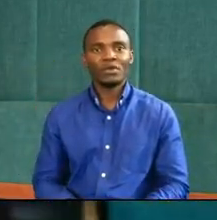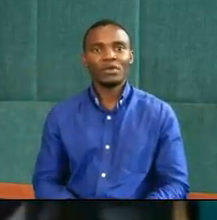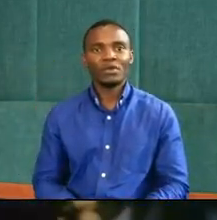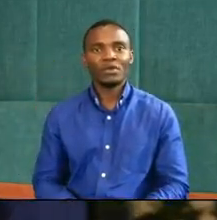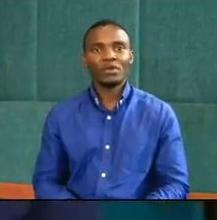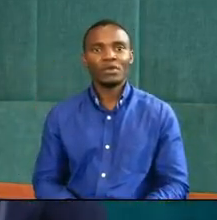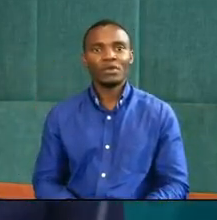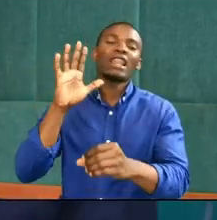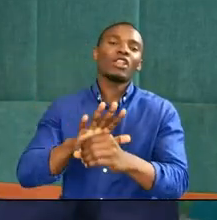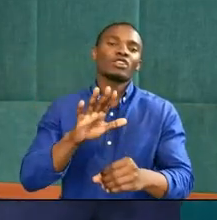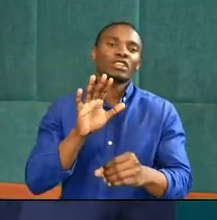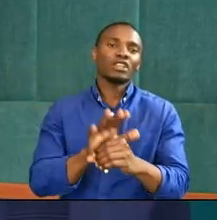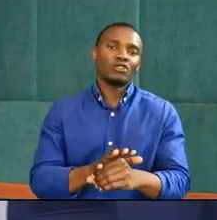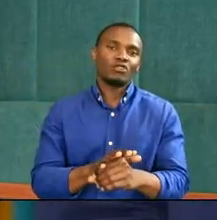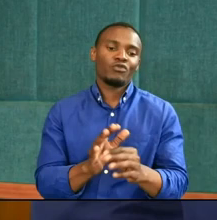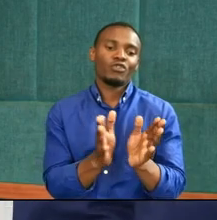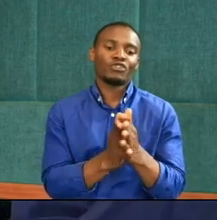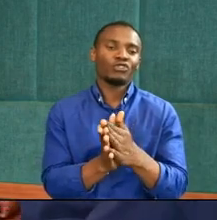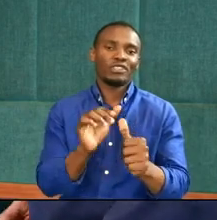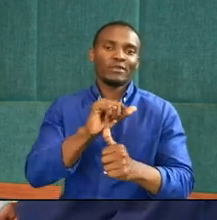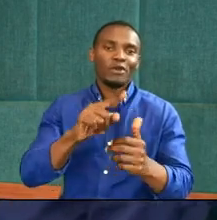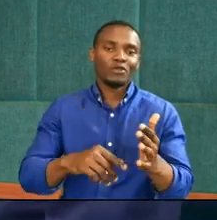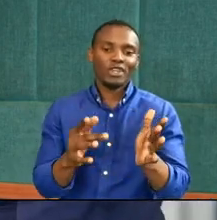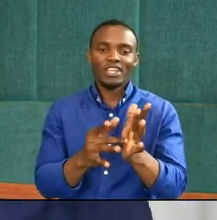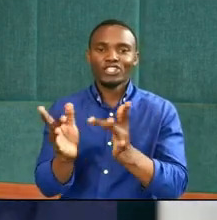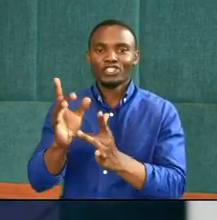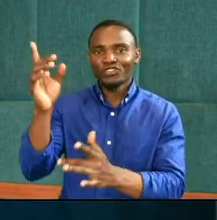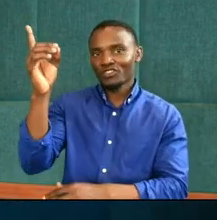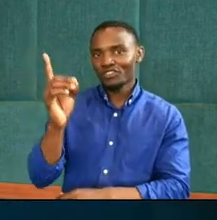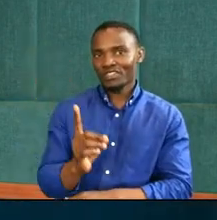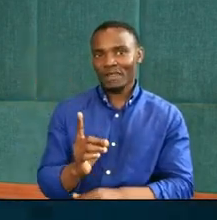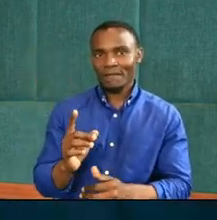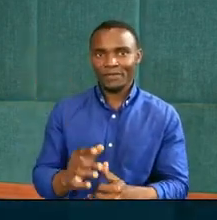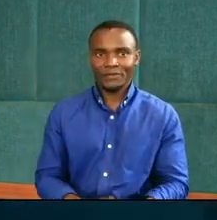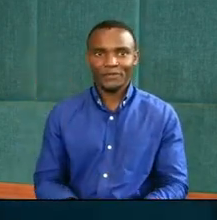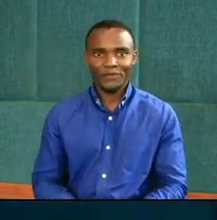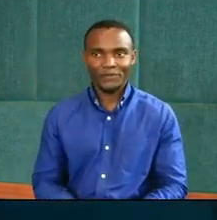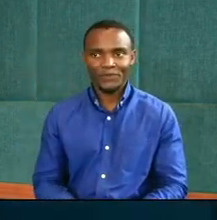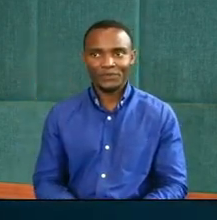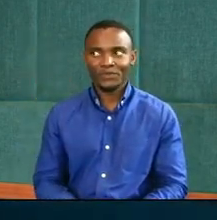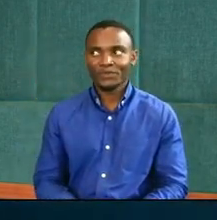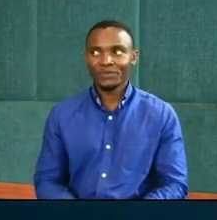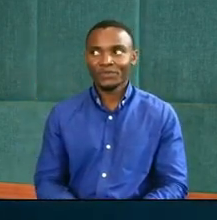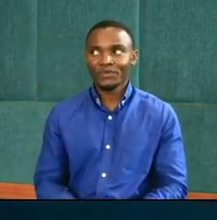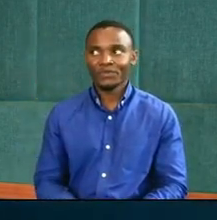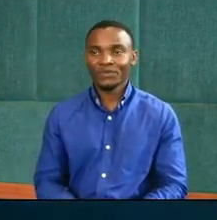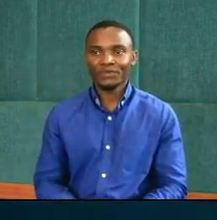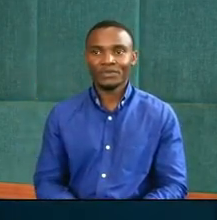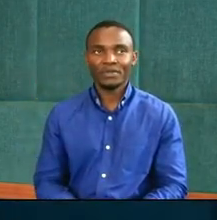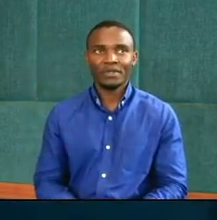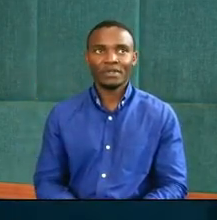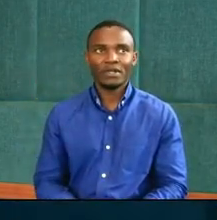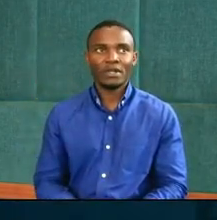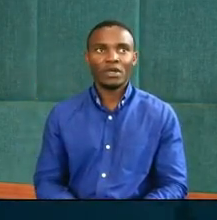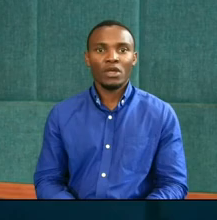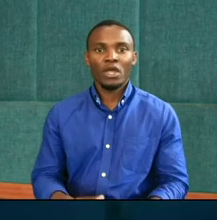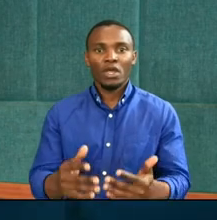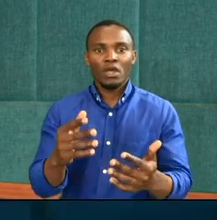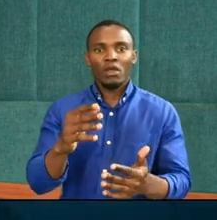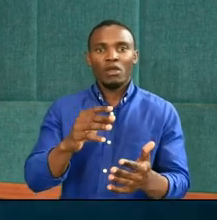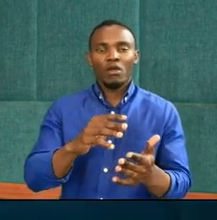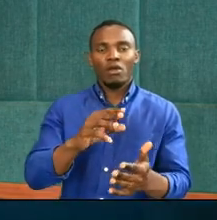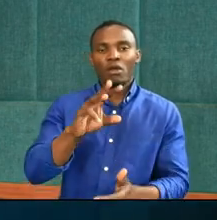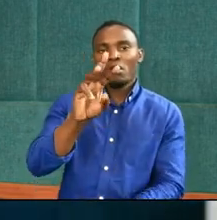stuff about this coming of Christ. Here's it. I want to take note of this one. This one is in Mark